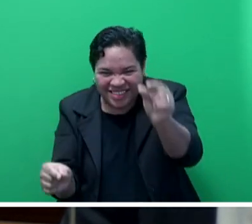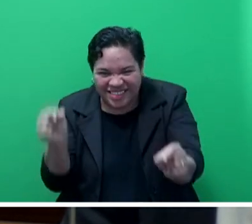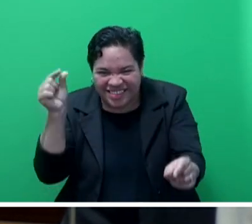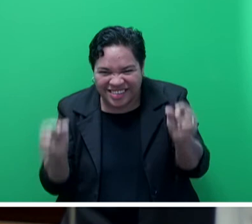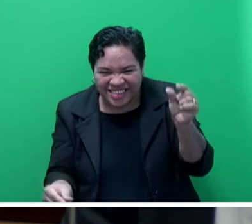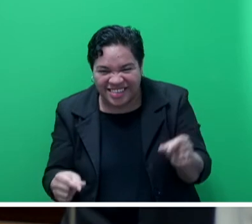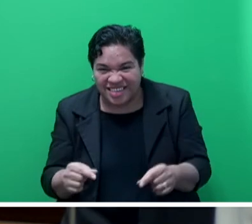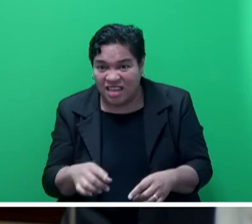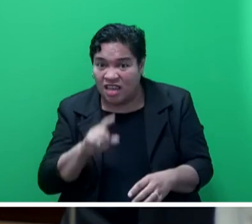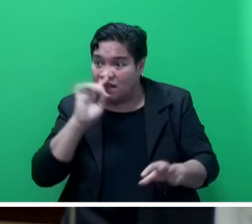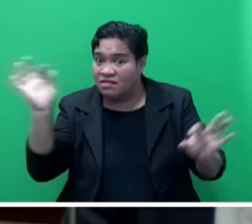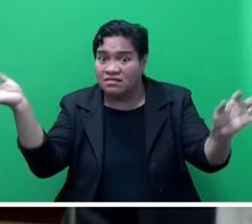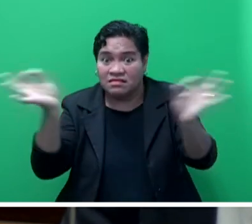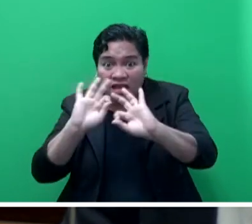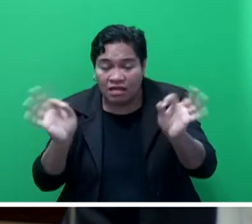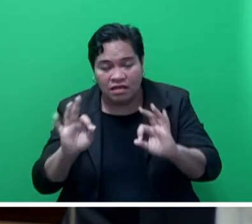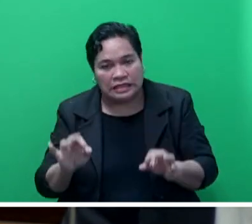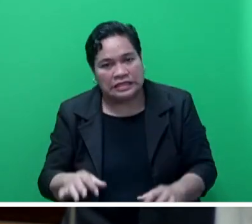not be possible.